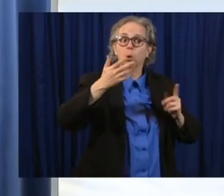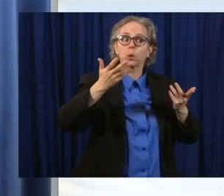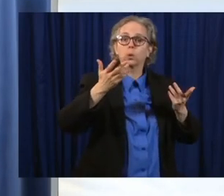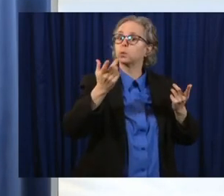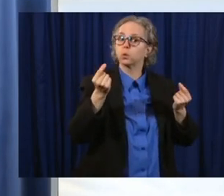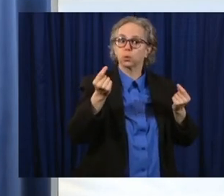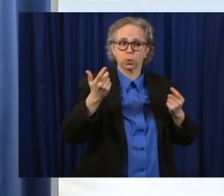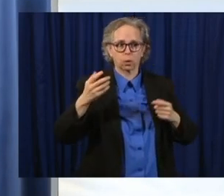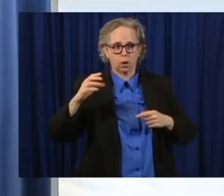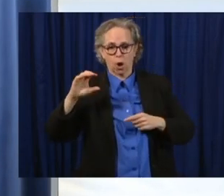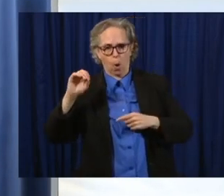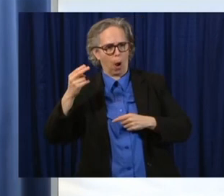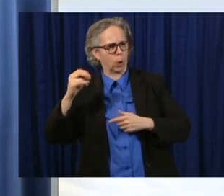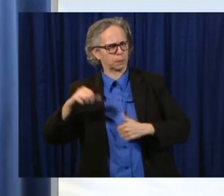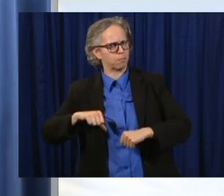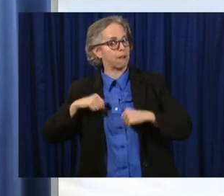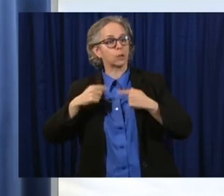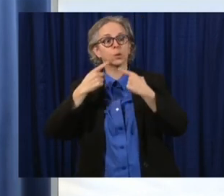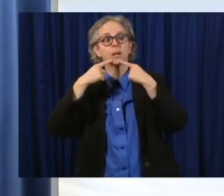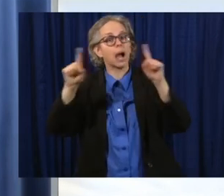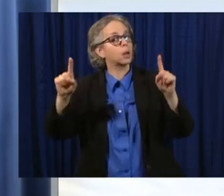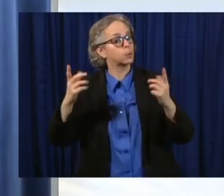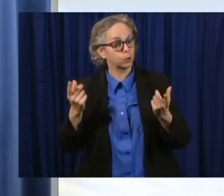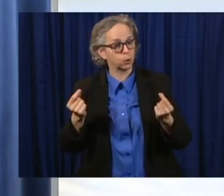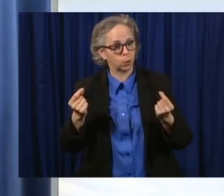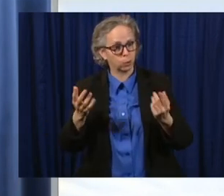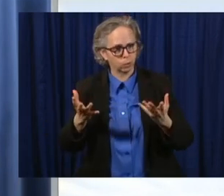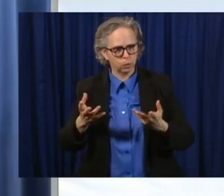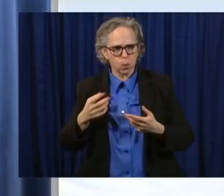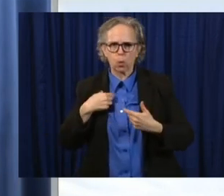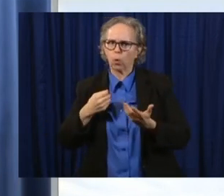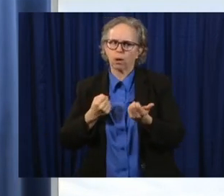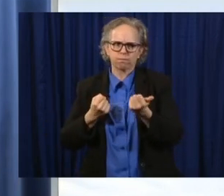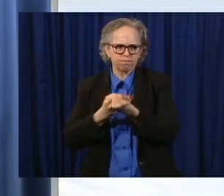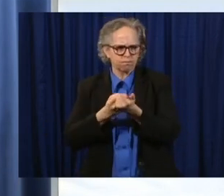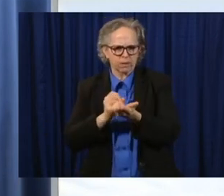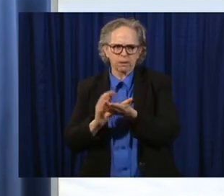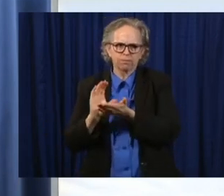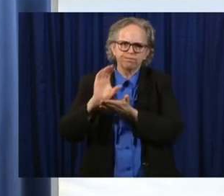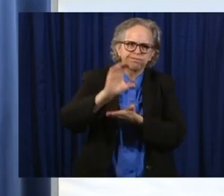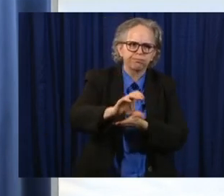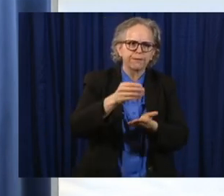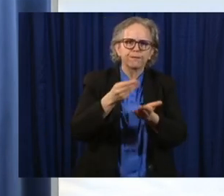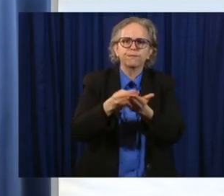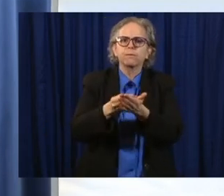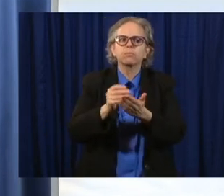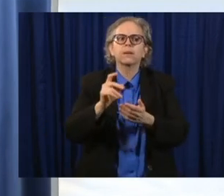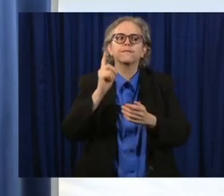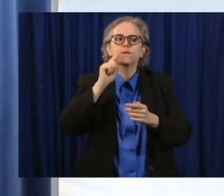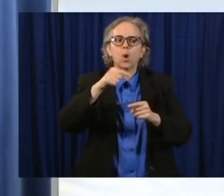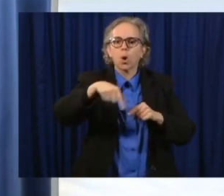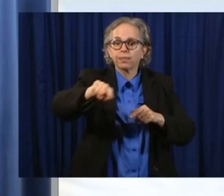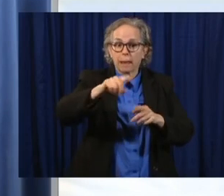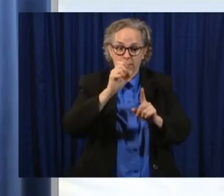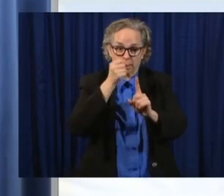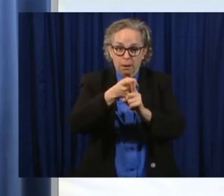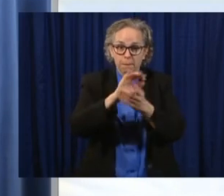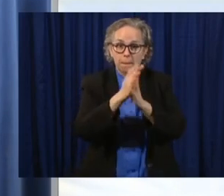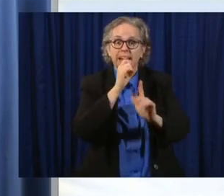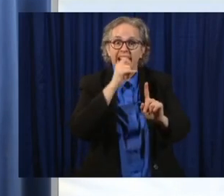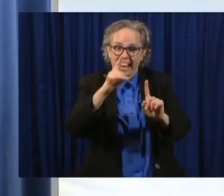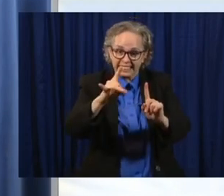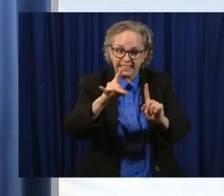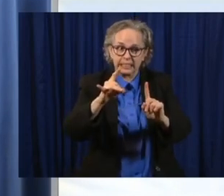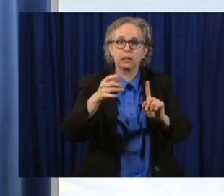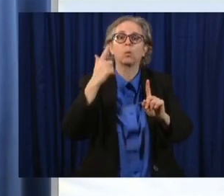ends. For many of these young people, their future looks uncertain because of COVID-19, whether their plan was to start a